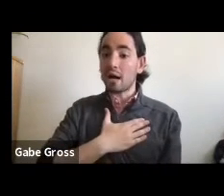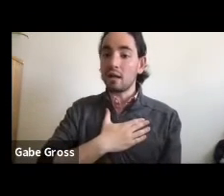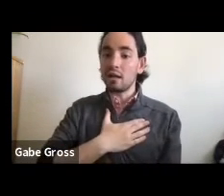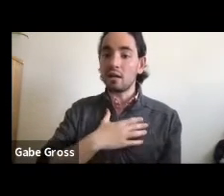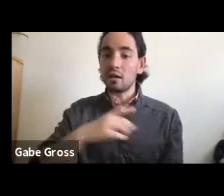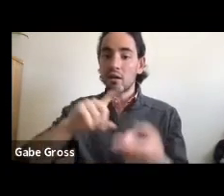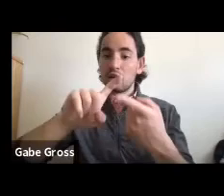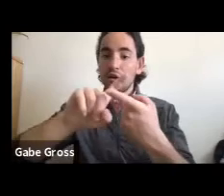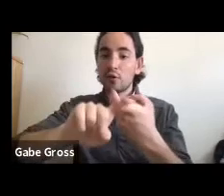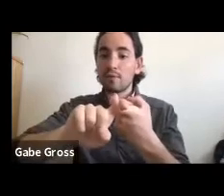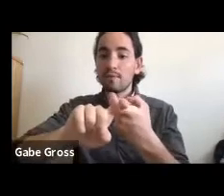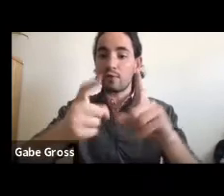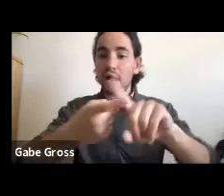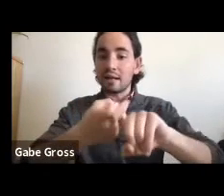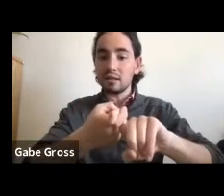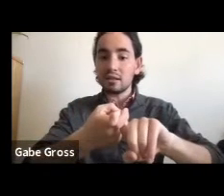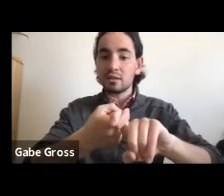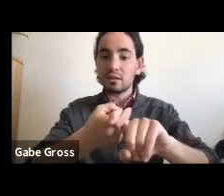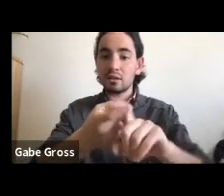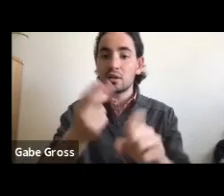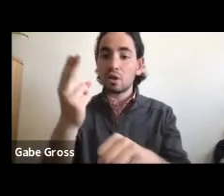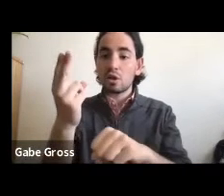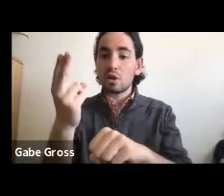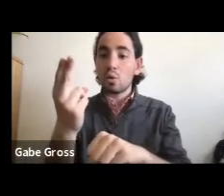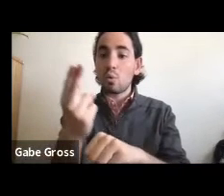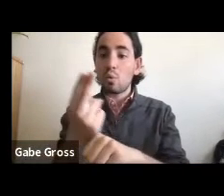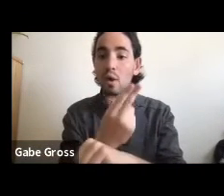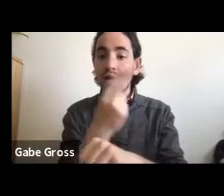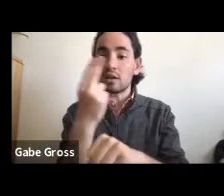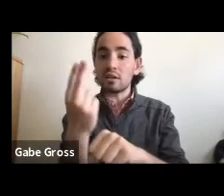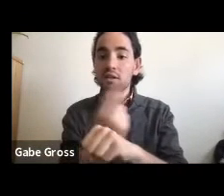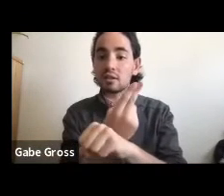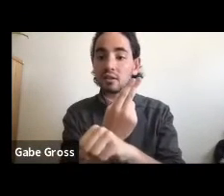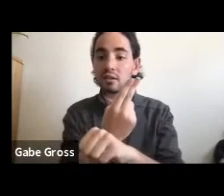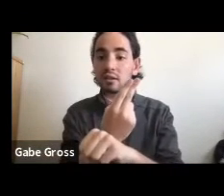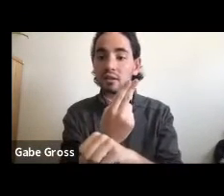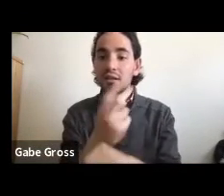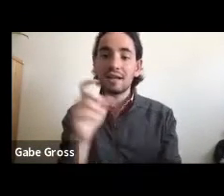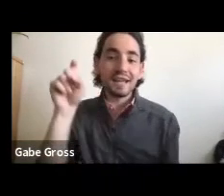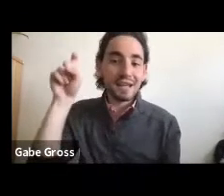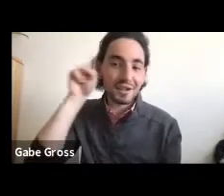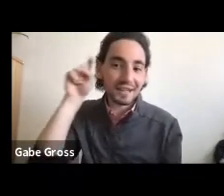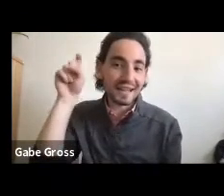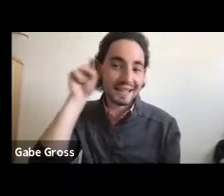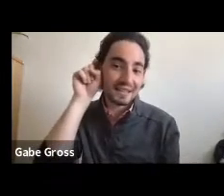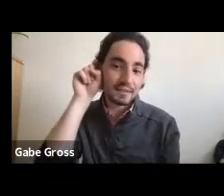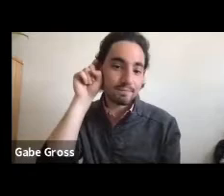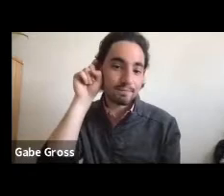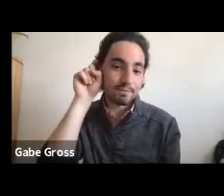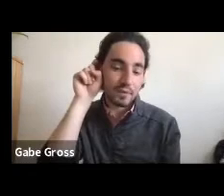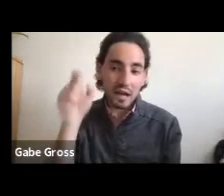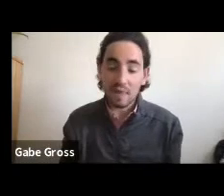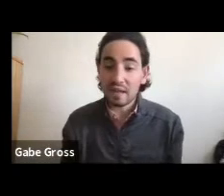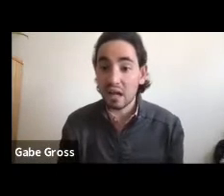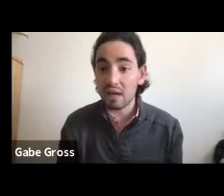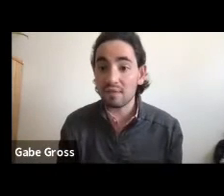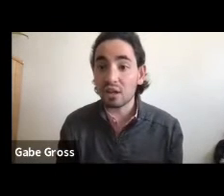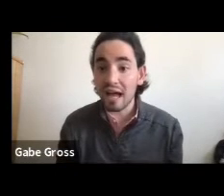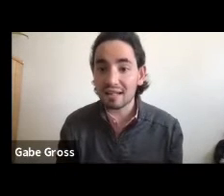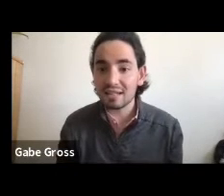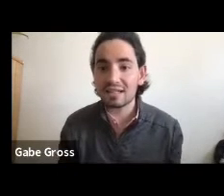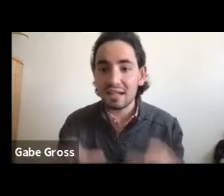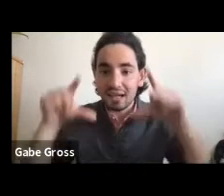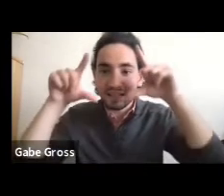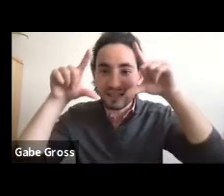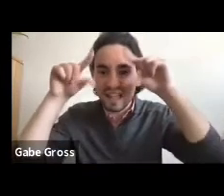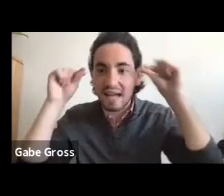Ready? My friend wears hearing aids.